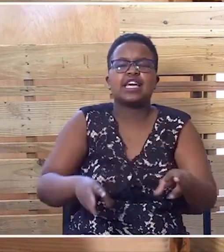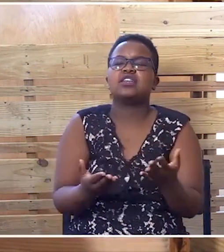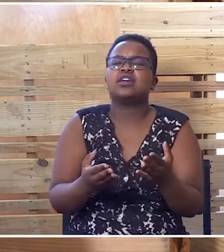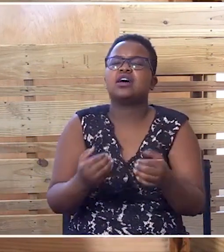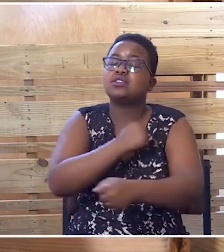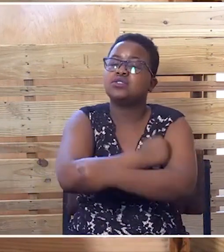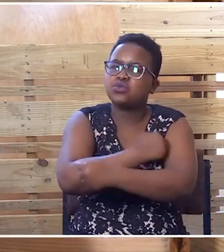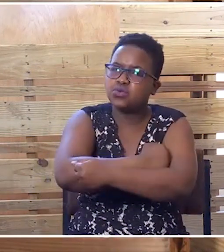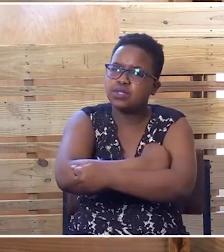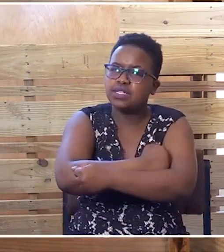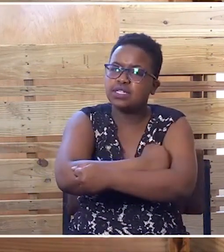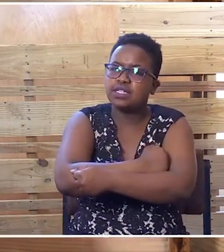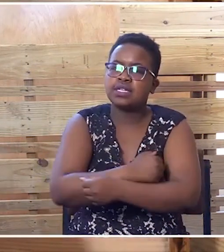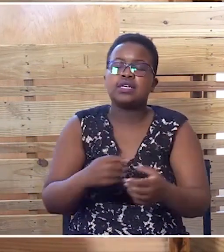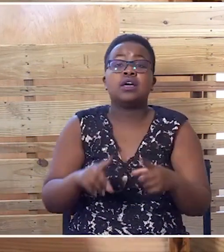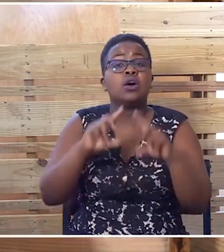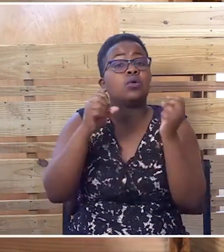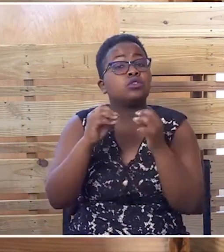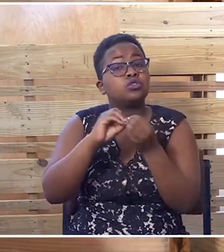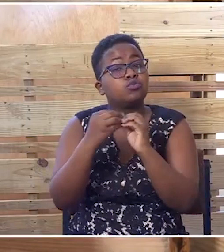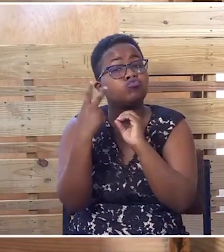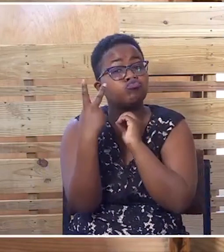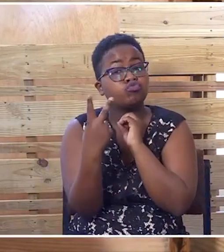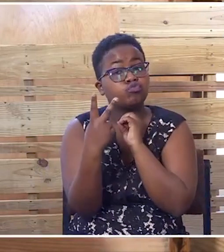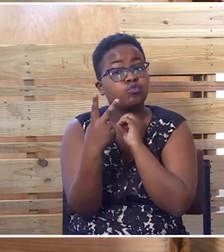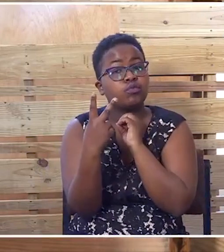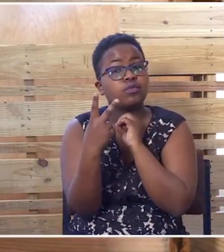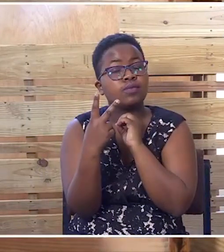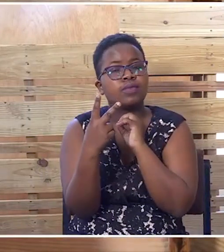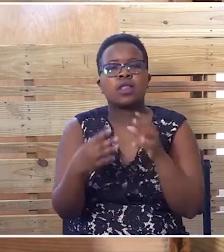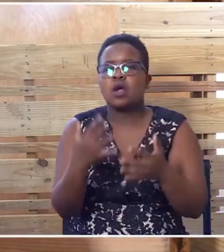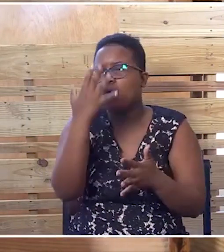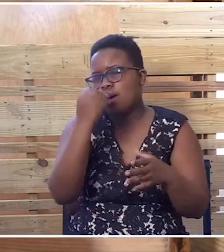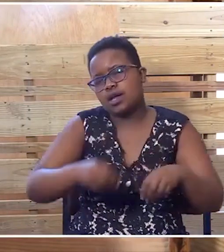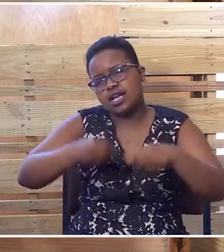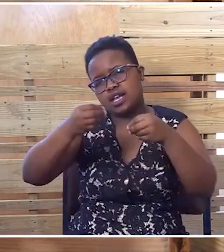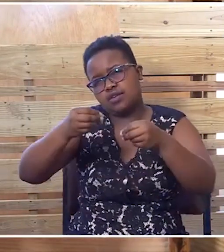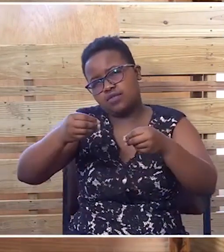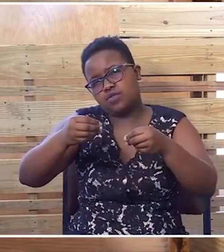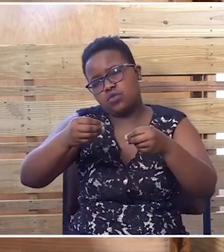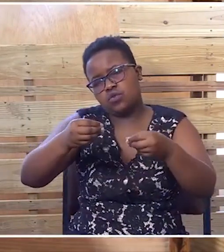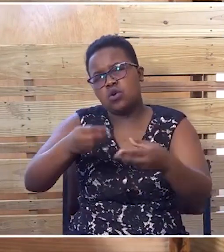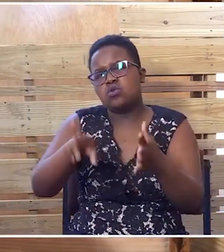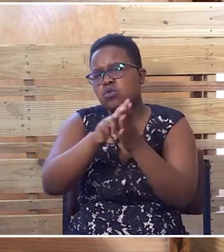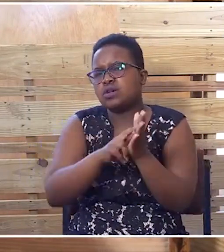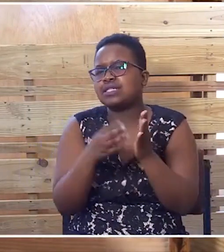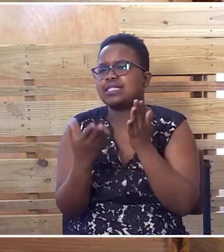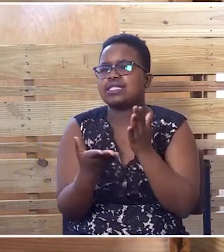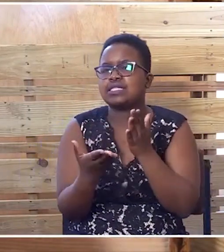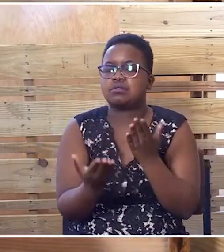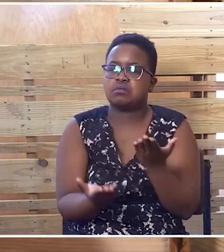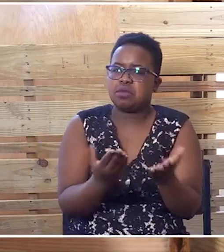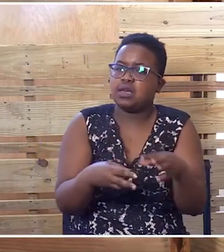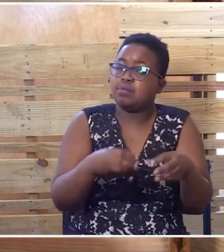rules? Question number two, why do they give you these rules? Either it's your parents or